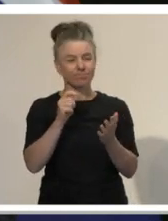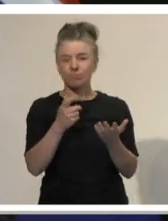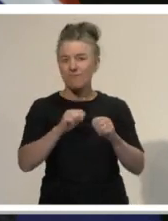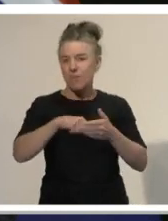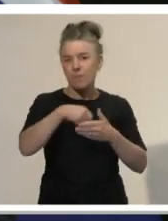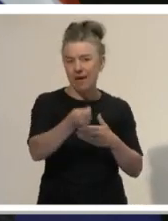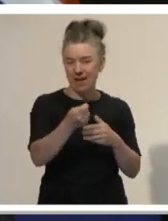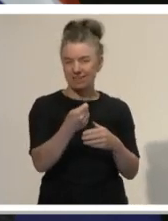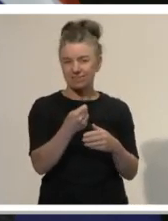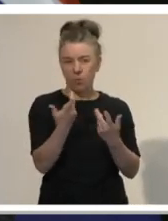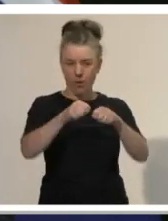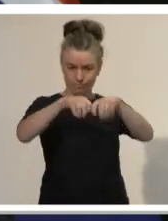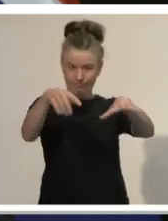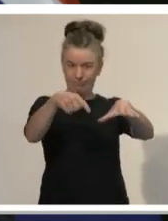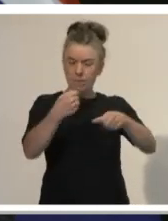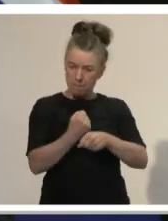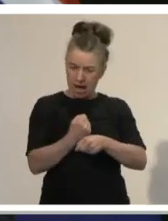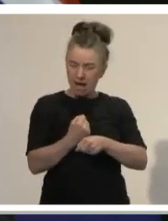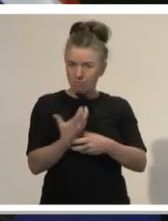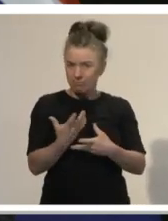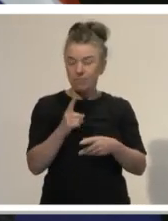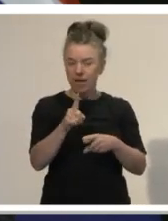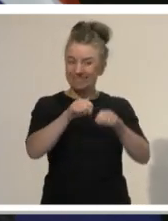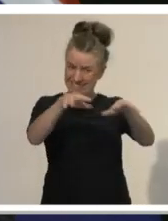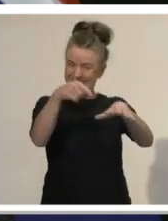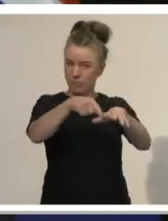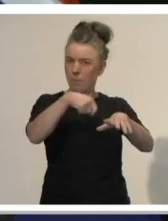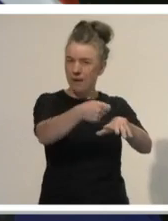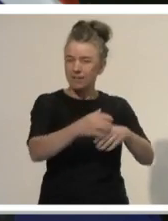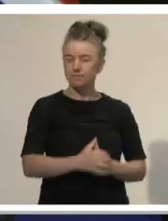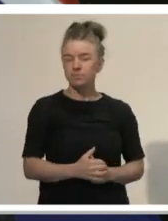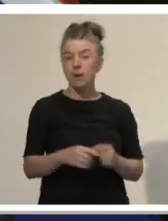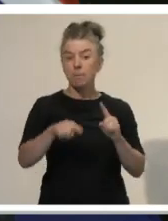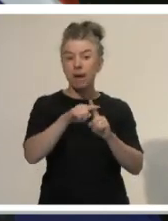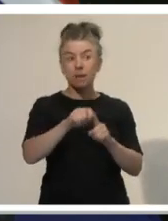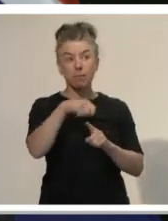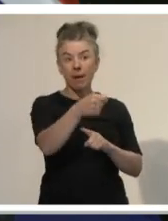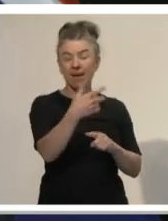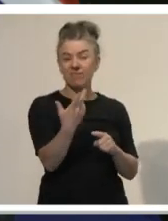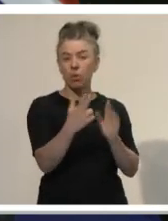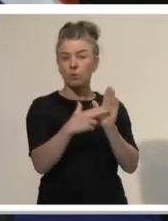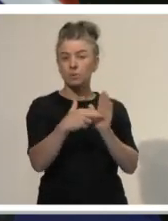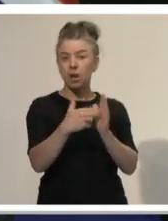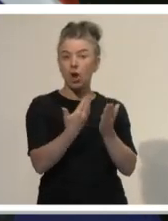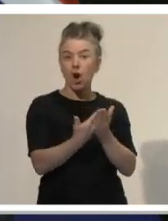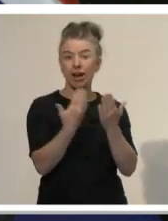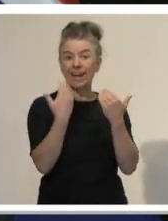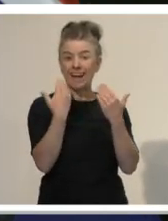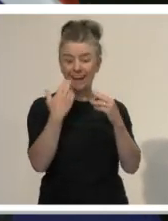an 80% reduction in media organisations' New Zealand on-air contribution fees for